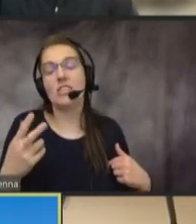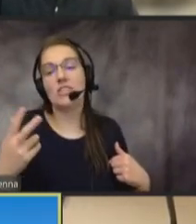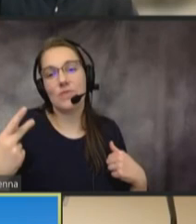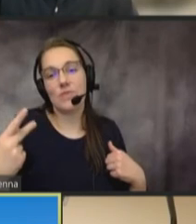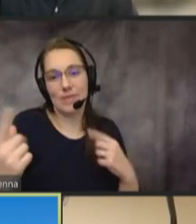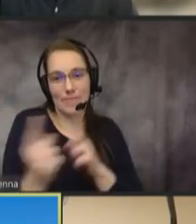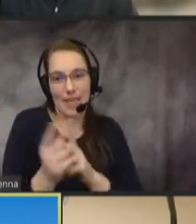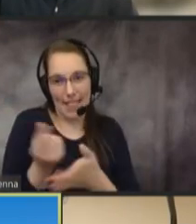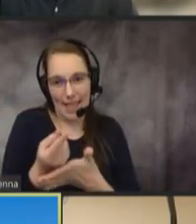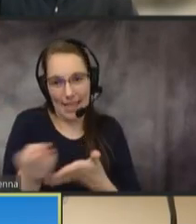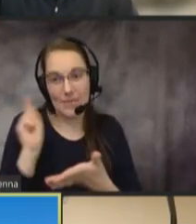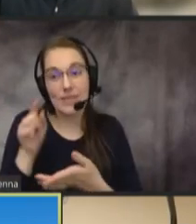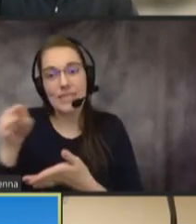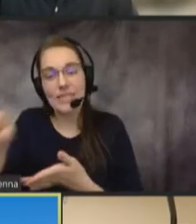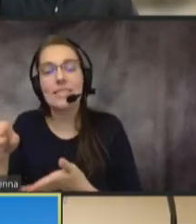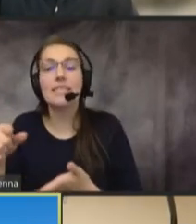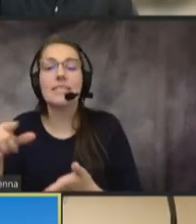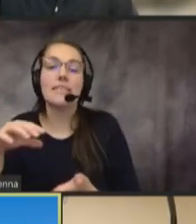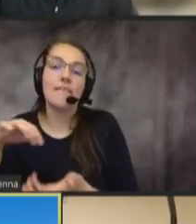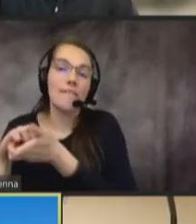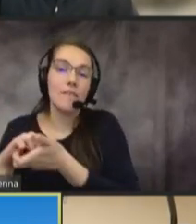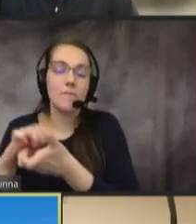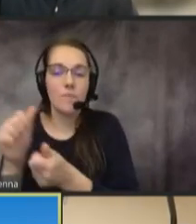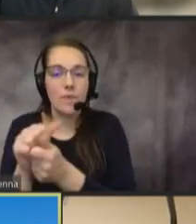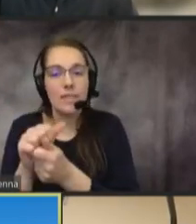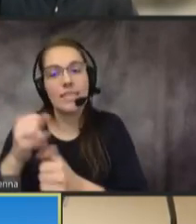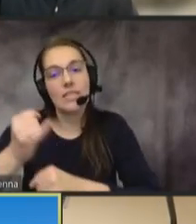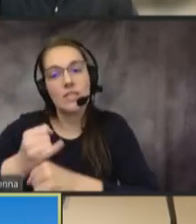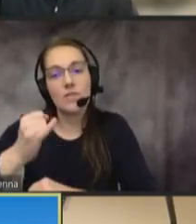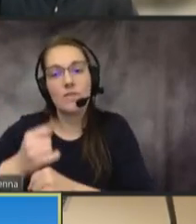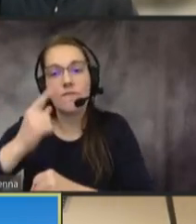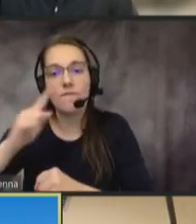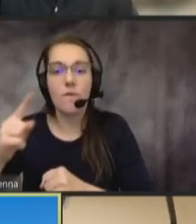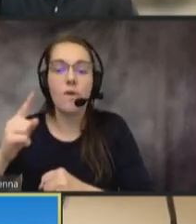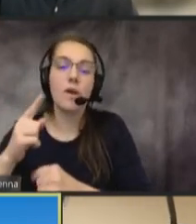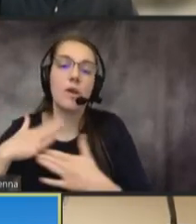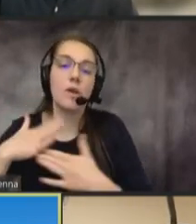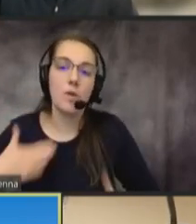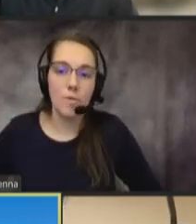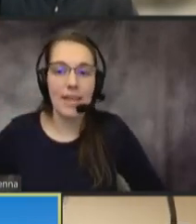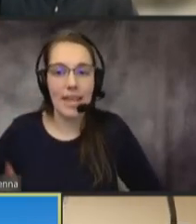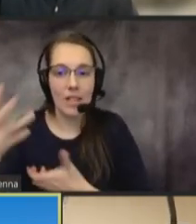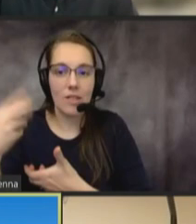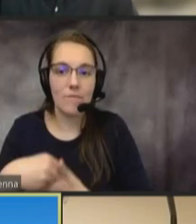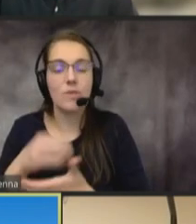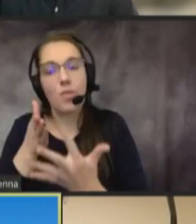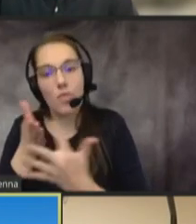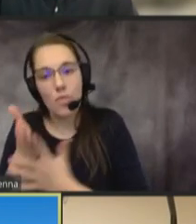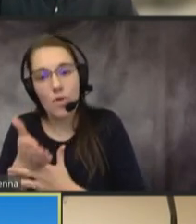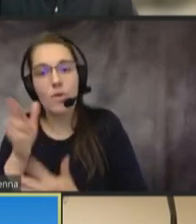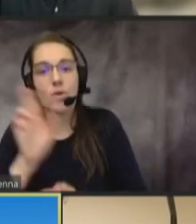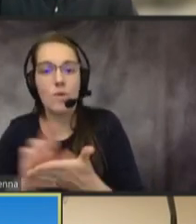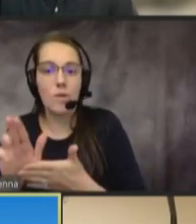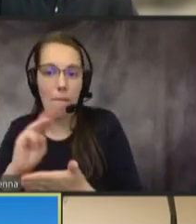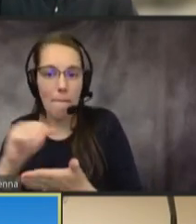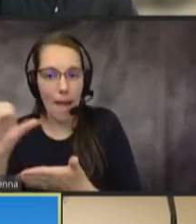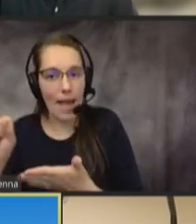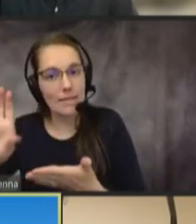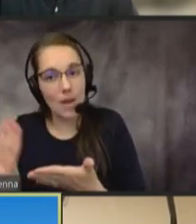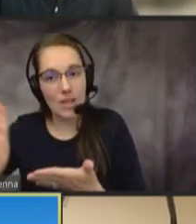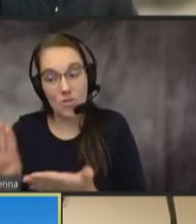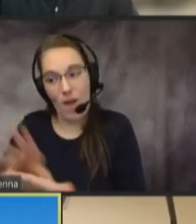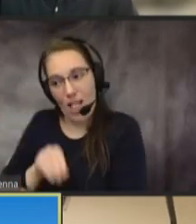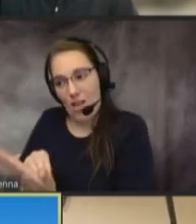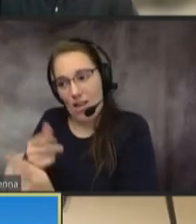the Institute for Community Inclusion at through UMass Boston. So I got to learn about all his work in Uganda, and he